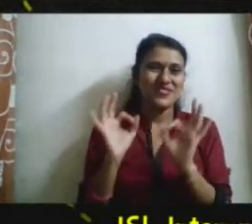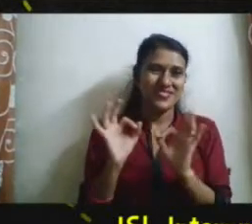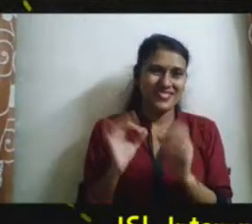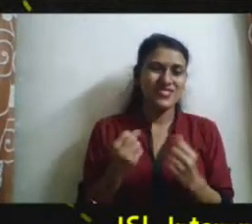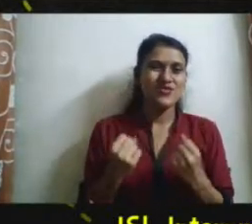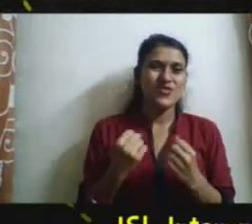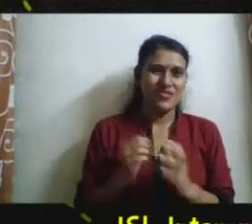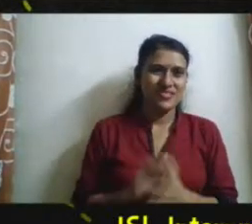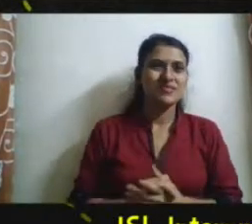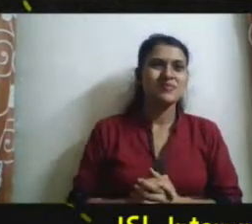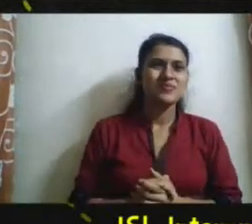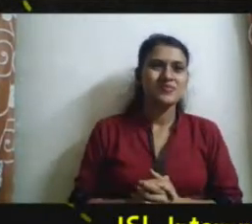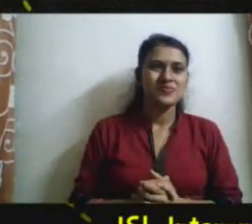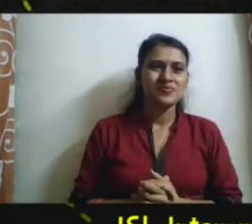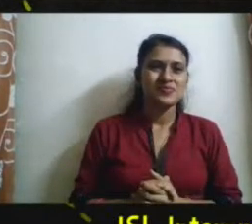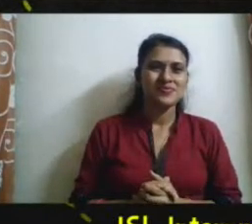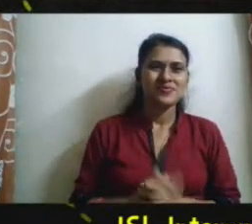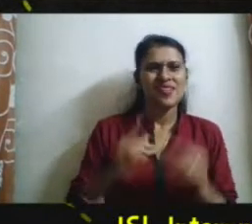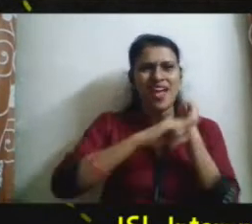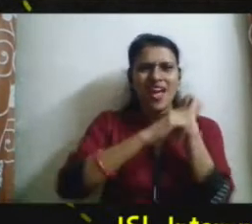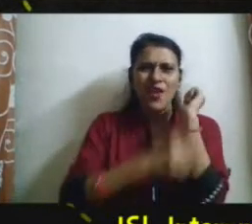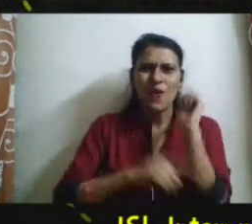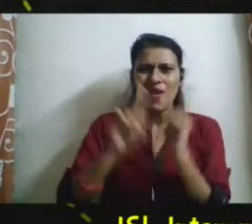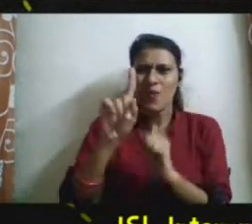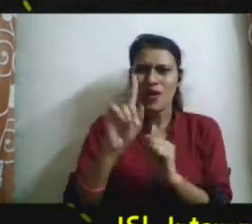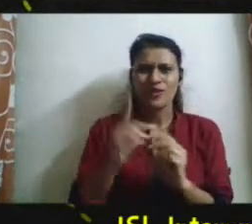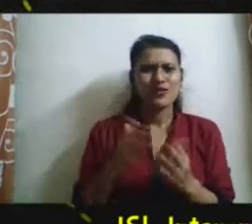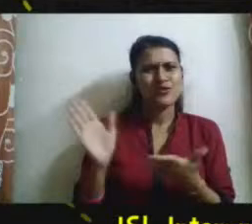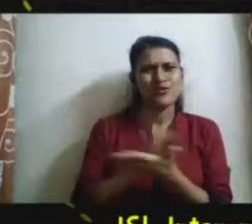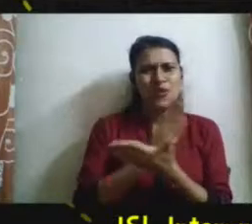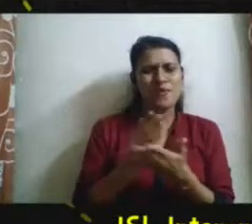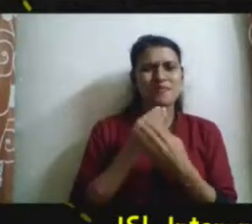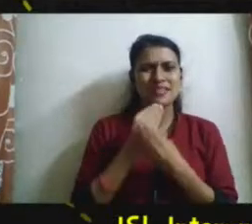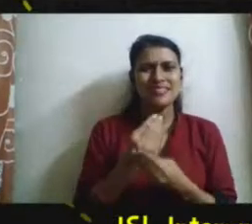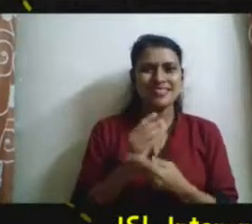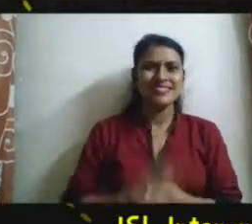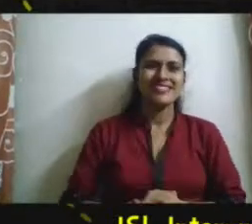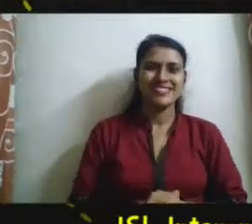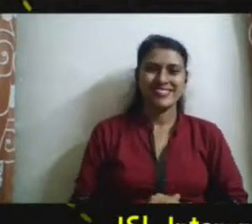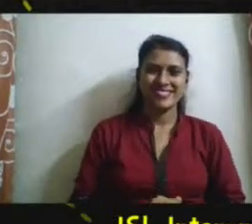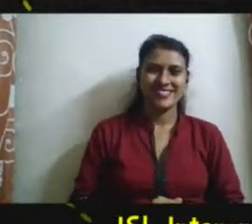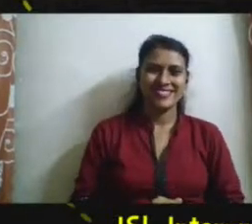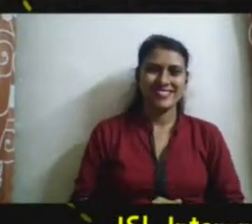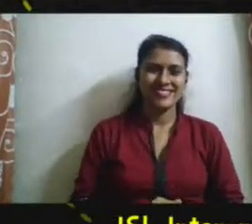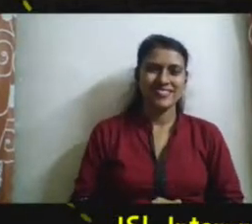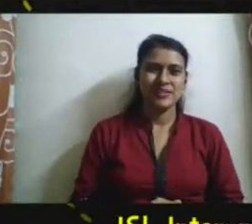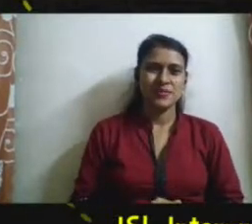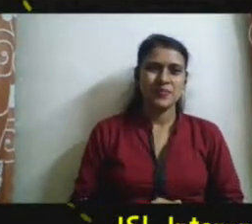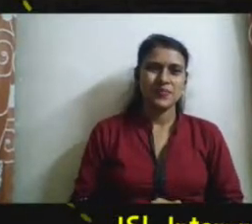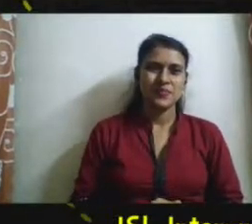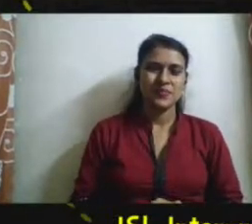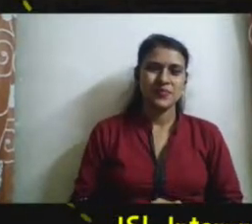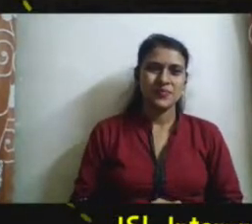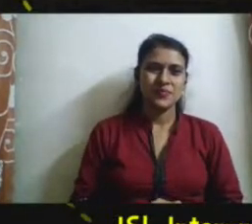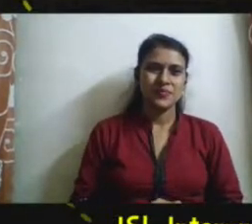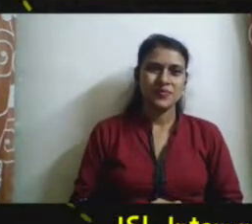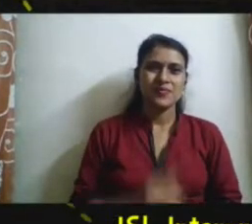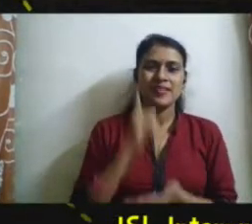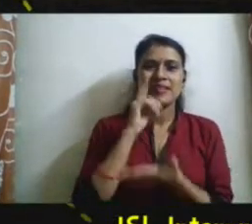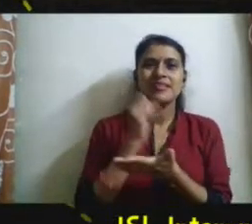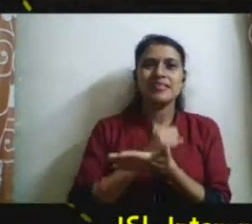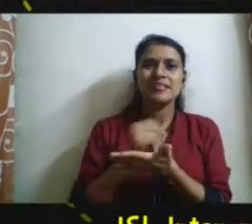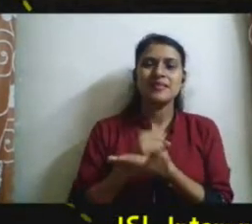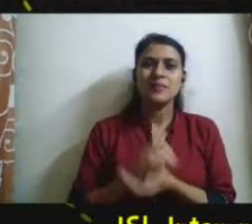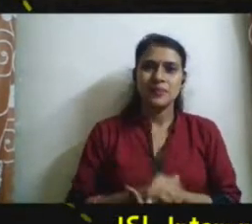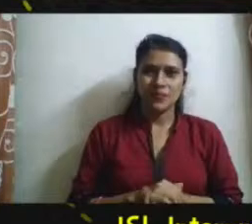Can we end with a song? Yes, why not? So let me try and sing this.